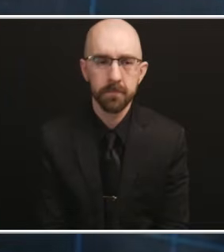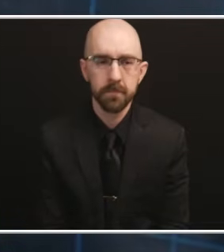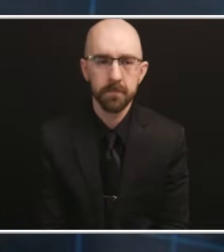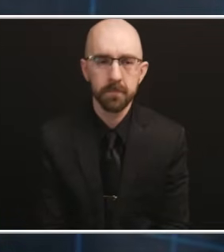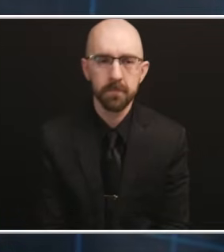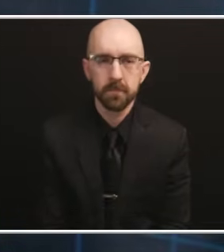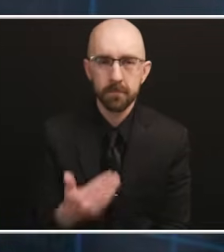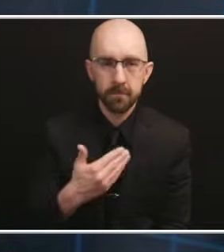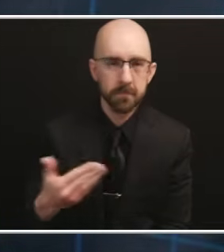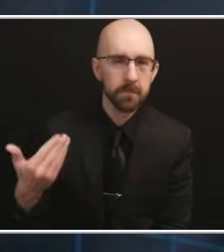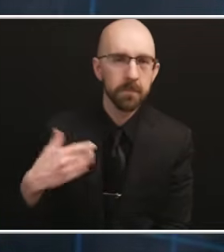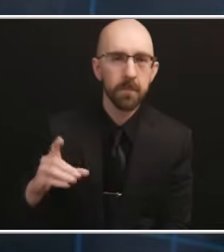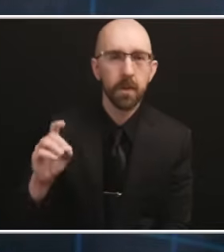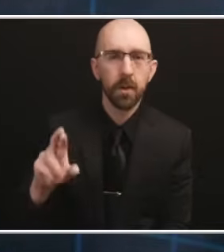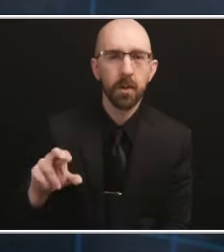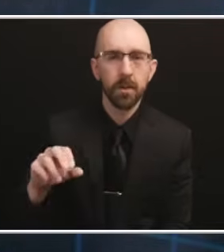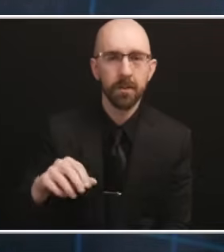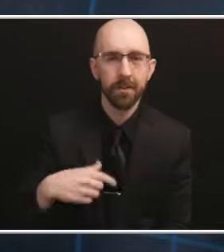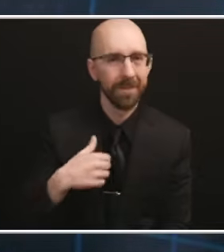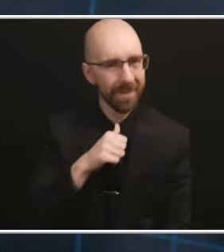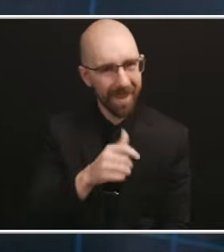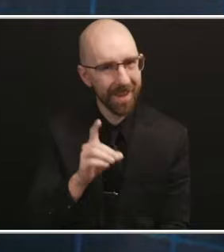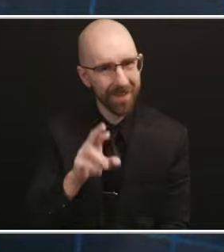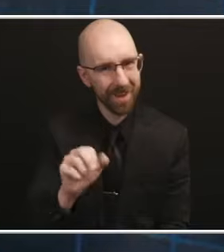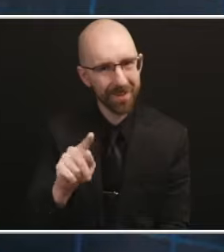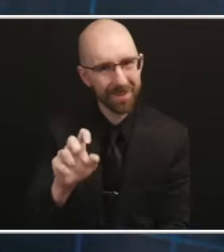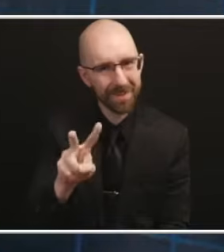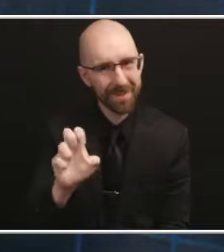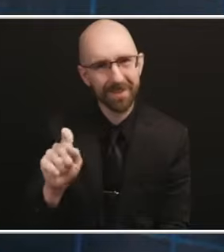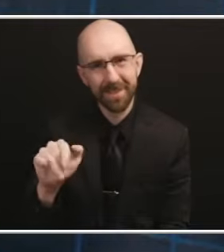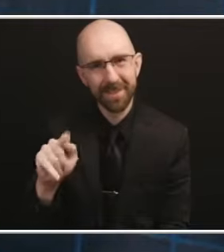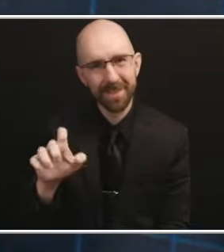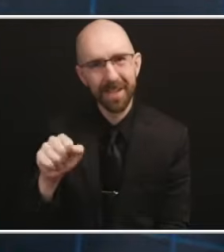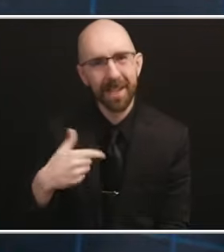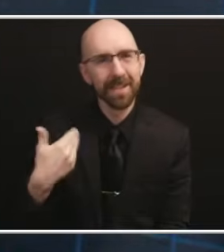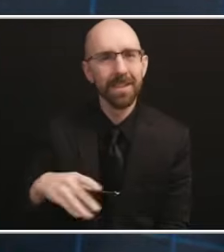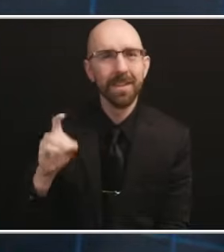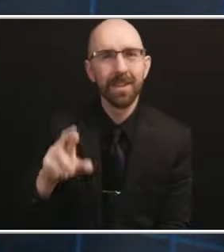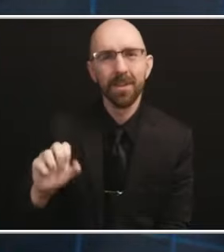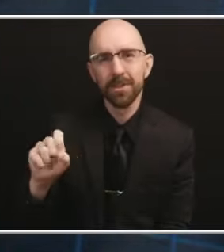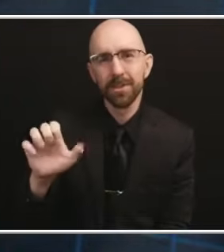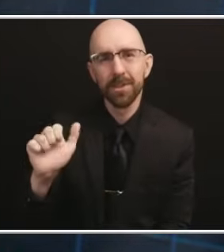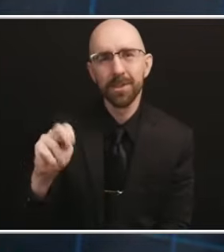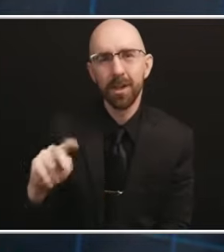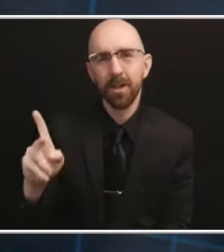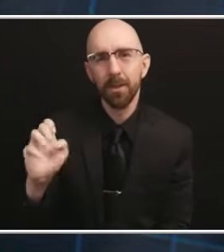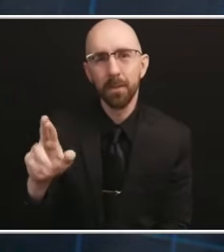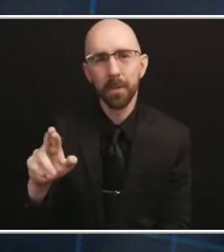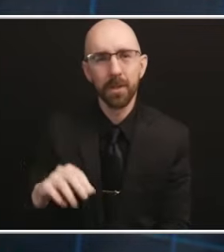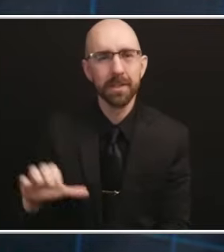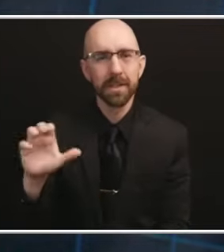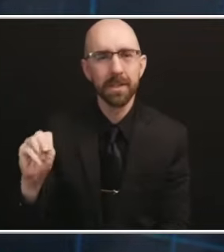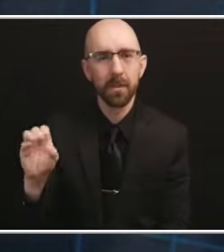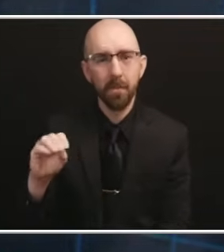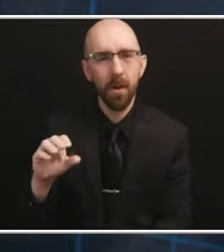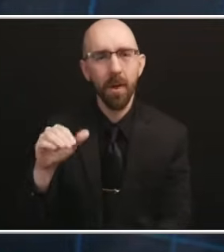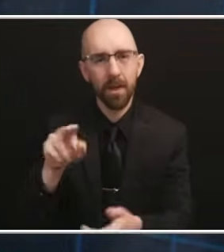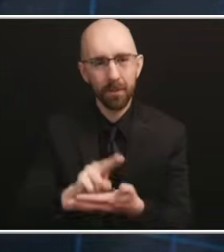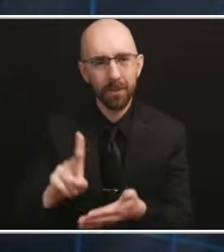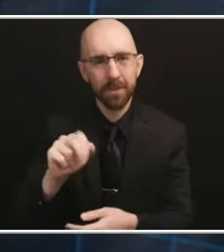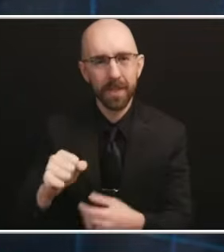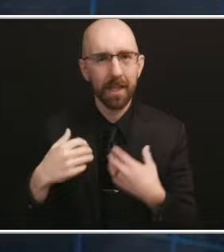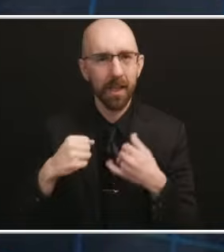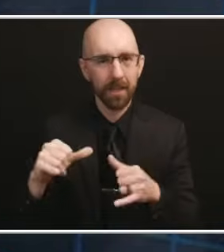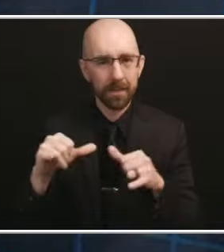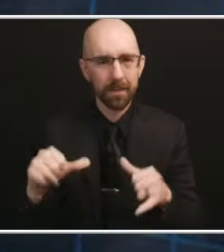Good morning. I am not Dr. Steven Stites. I'm Dr. Sean Coomer, transplant surgeon and chief medical officer here at the University of Kansas Health System. Welcome back